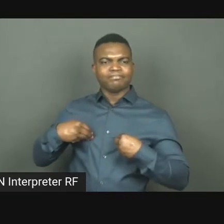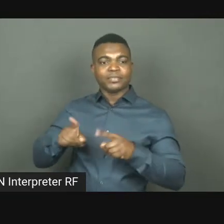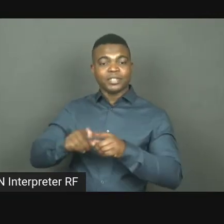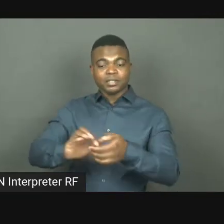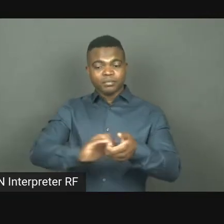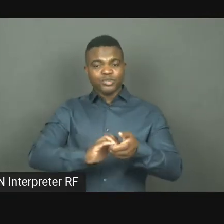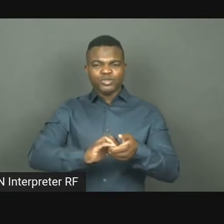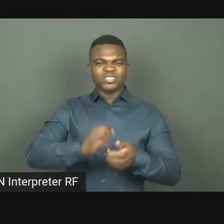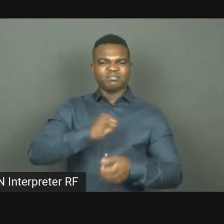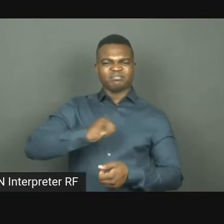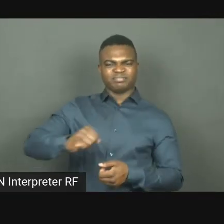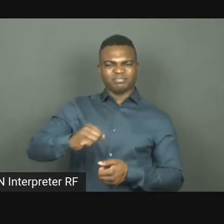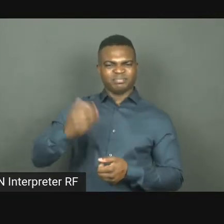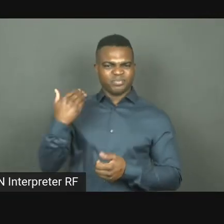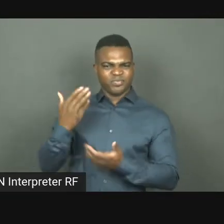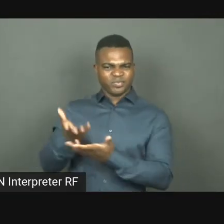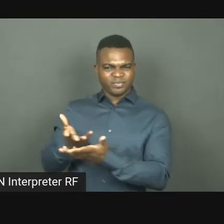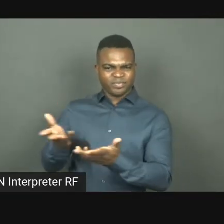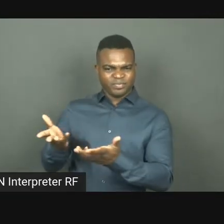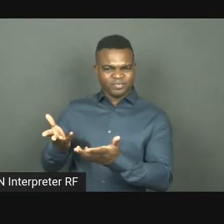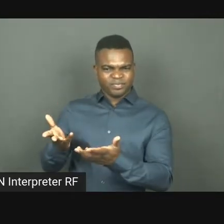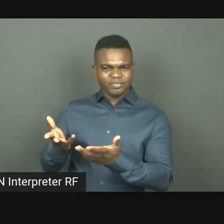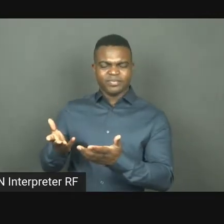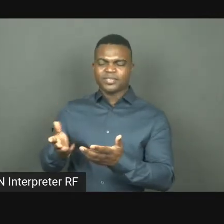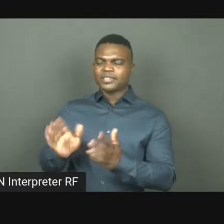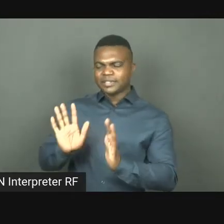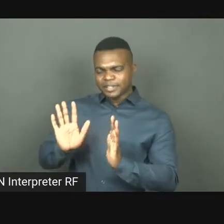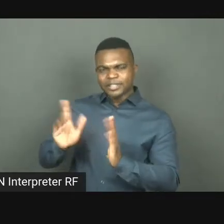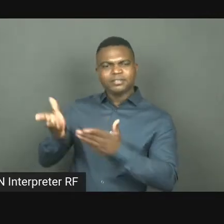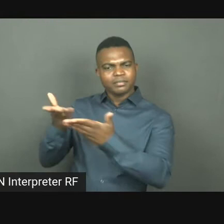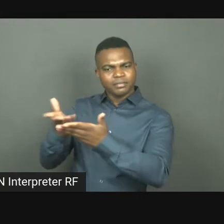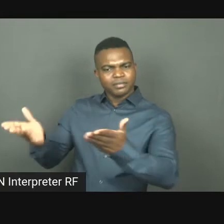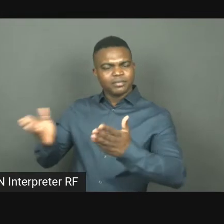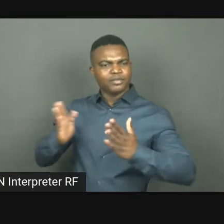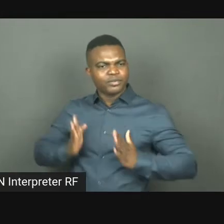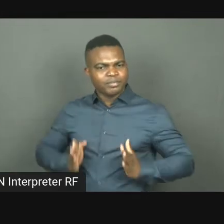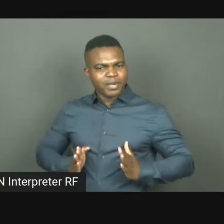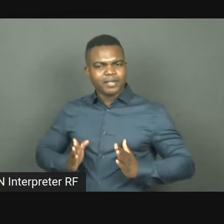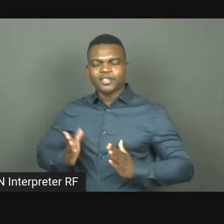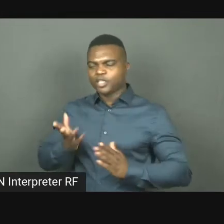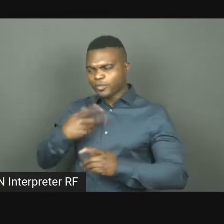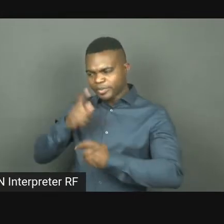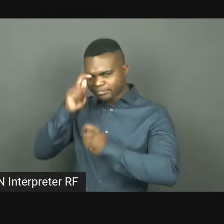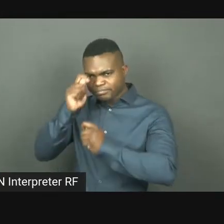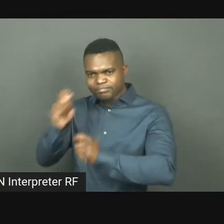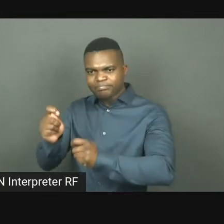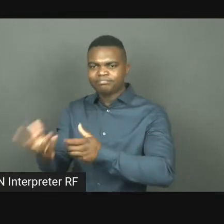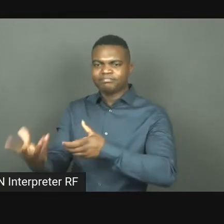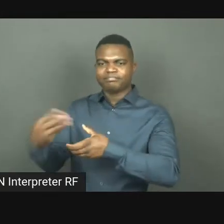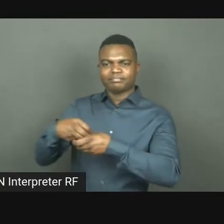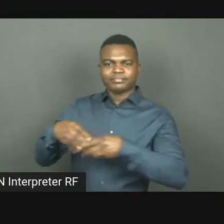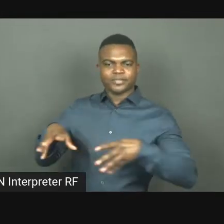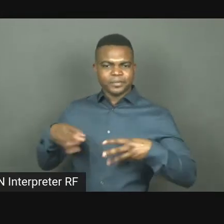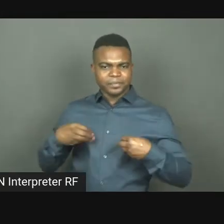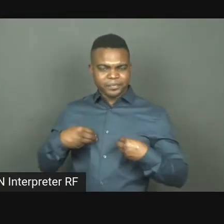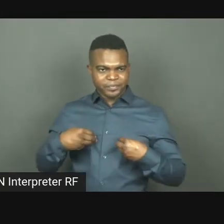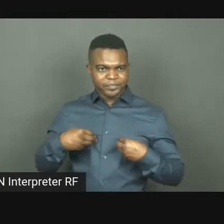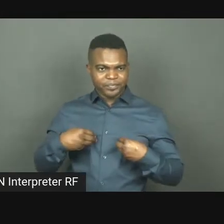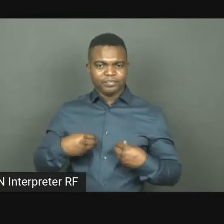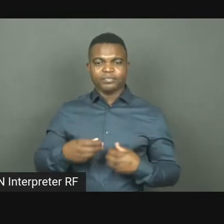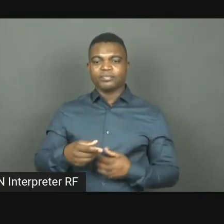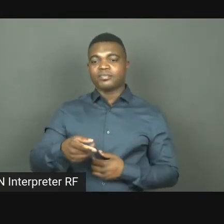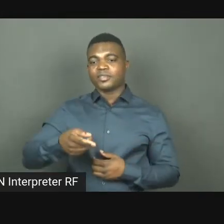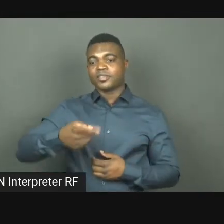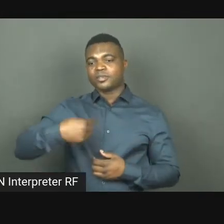about HIV and AIDS, and to push both our federal government and communities around the United States to do something in